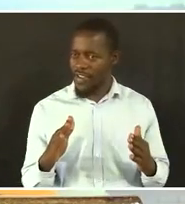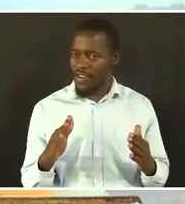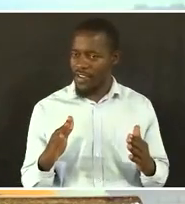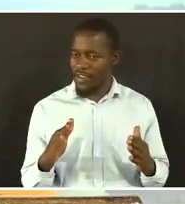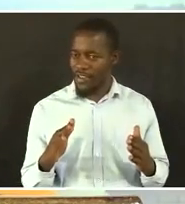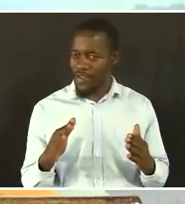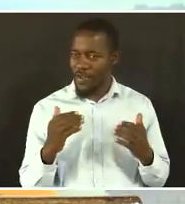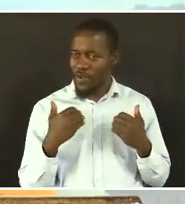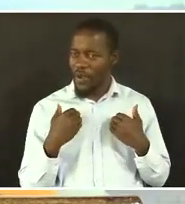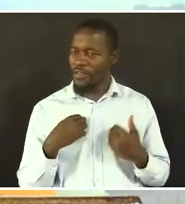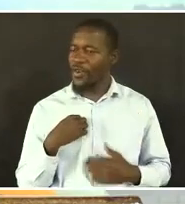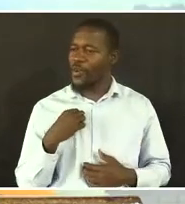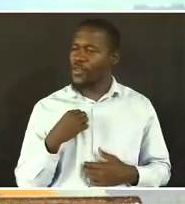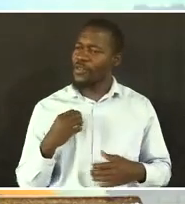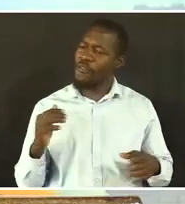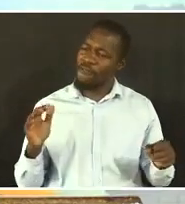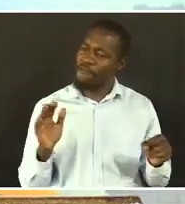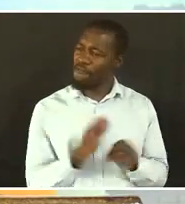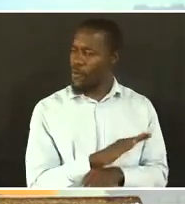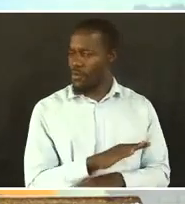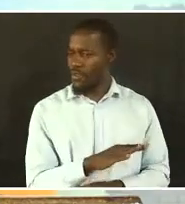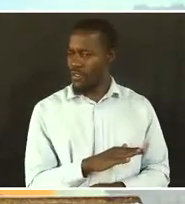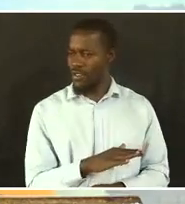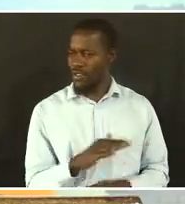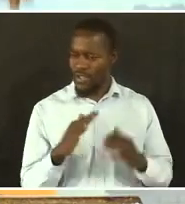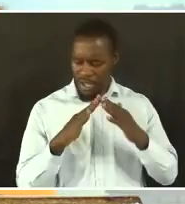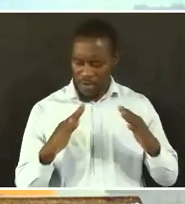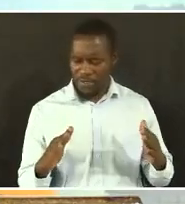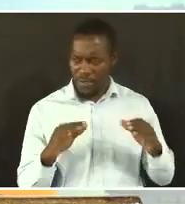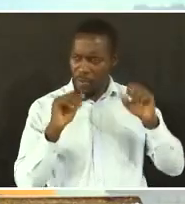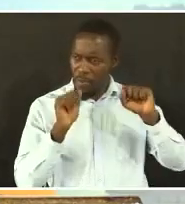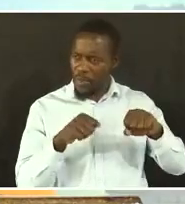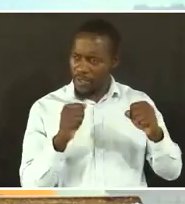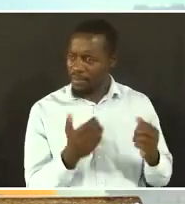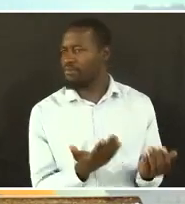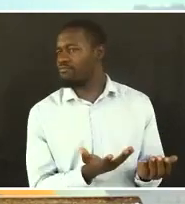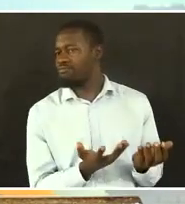house. Give out those clothes. Clothe the naked.